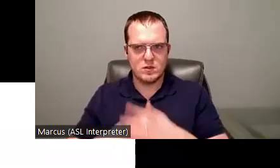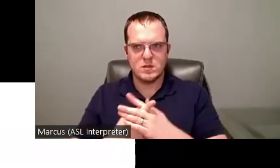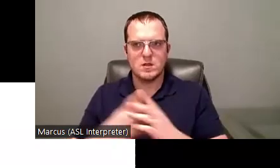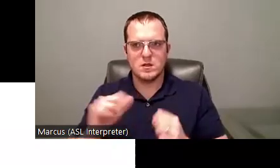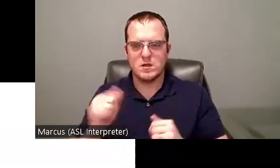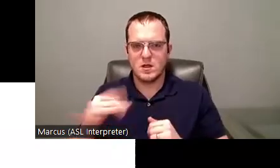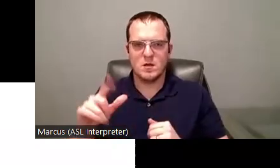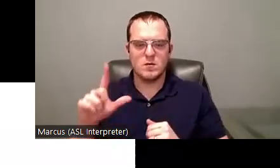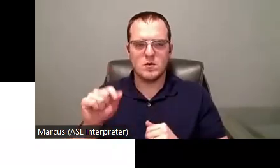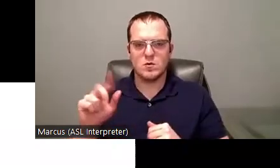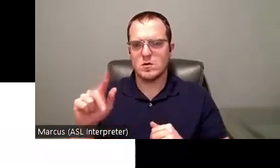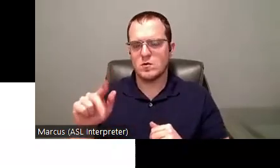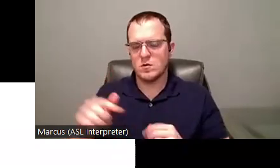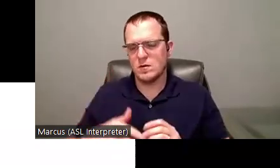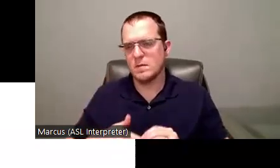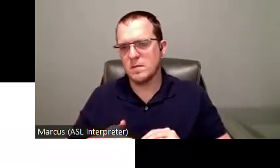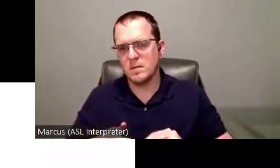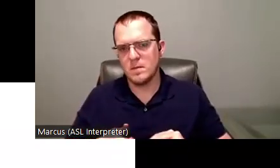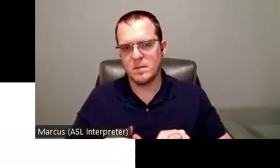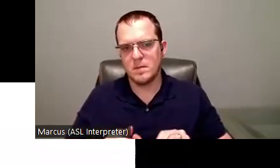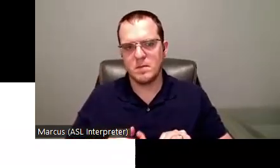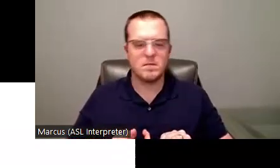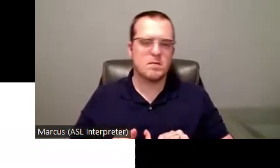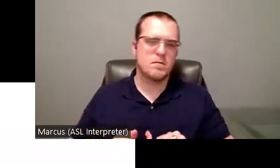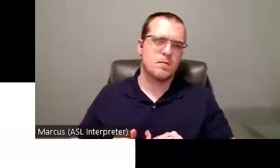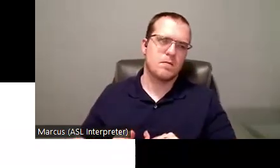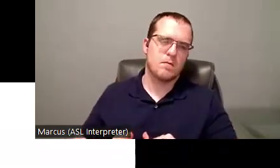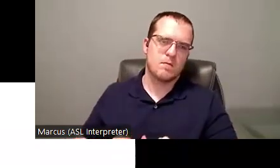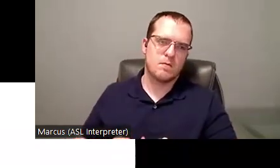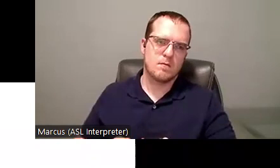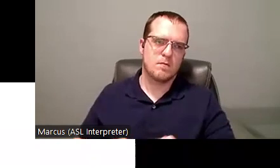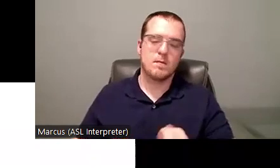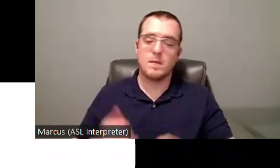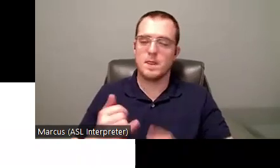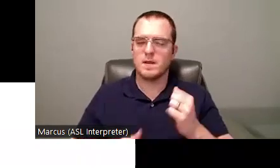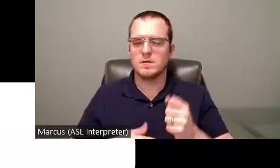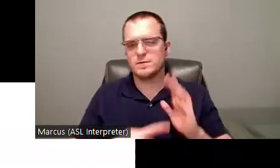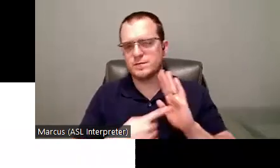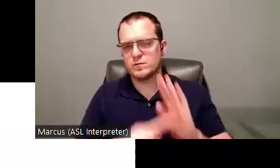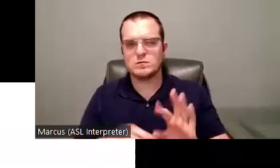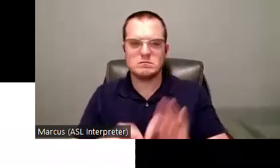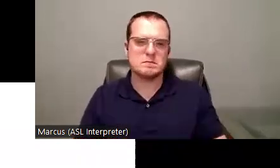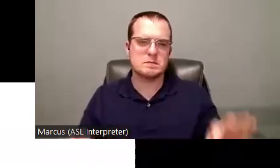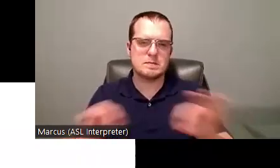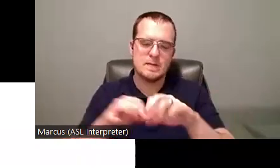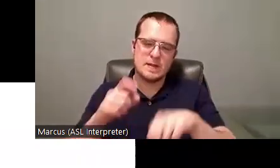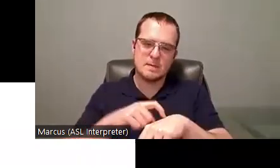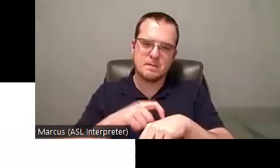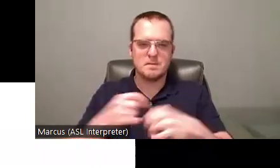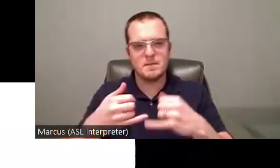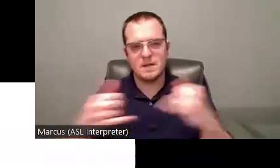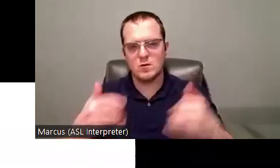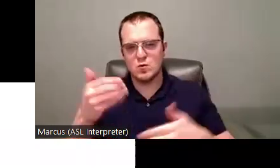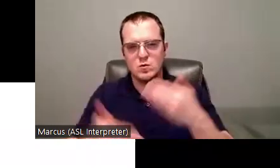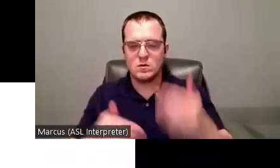of 2023. Lastly, I would like to point out that this project is on a critically tight timeline. This